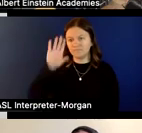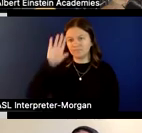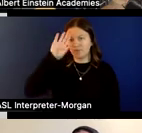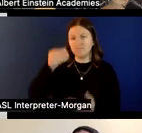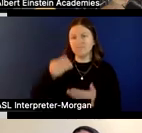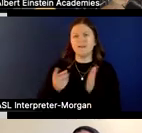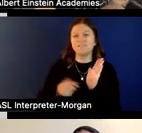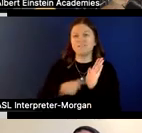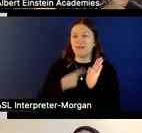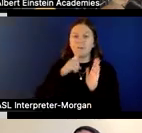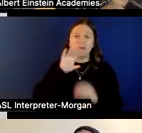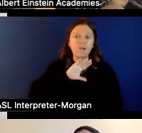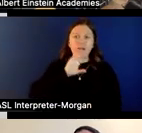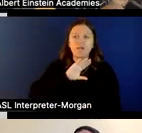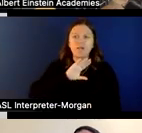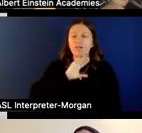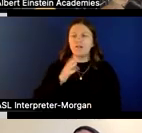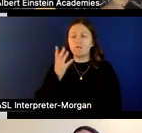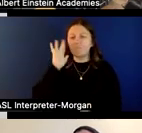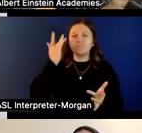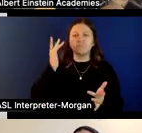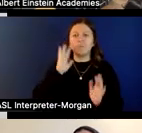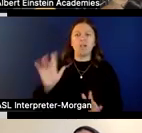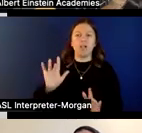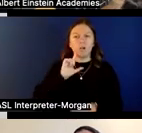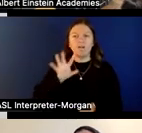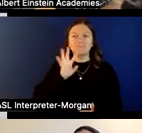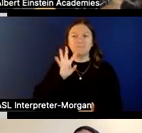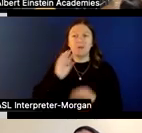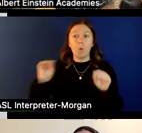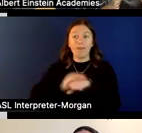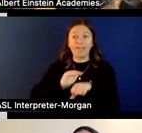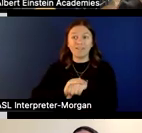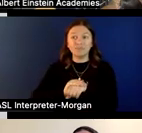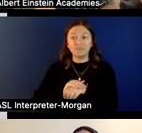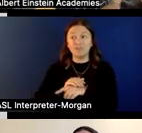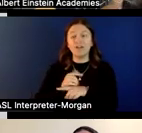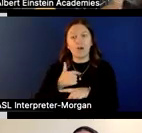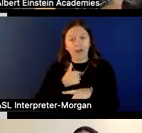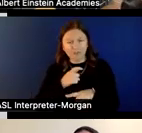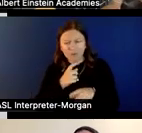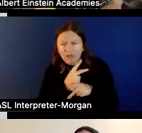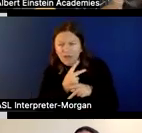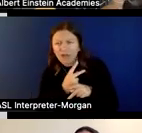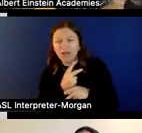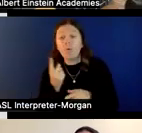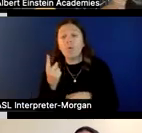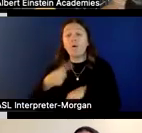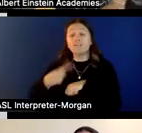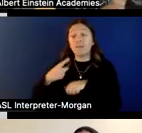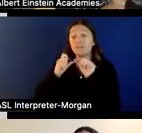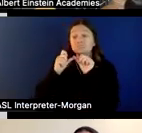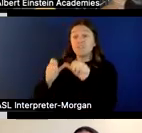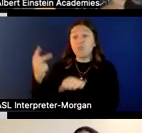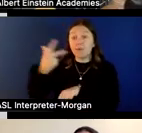what he's saying. It took me 3 days to where he would talk English again, and I was just like, I